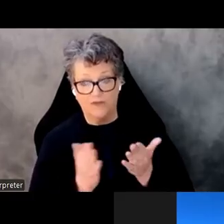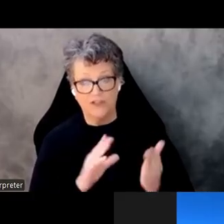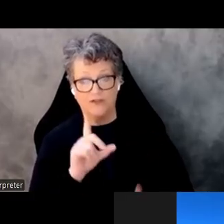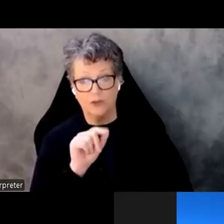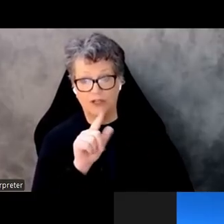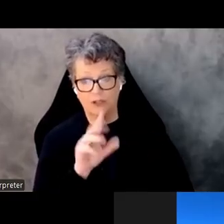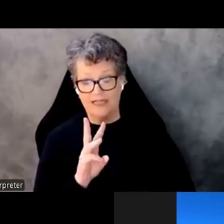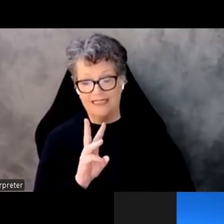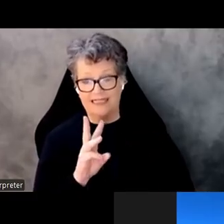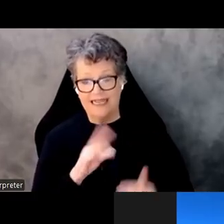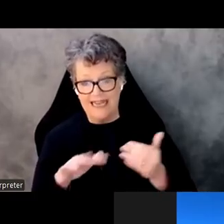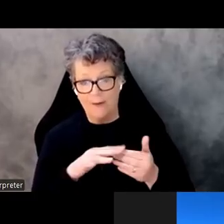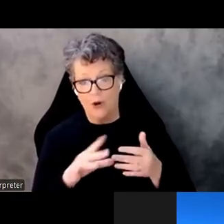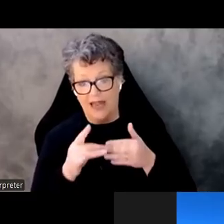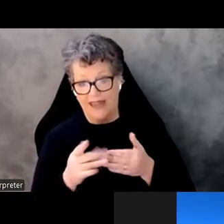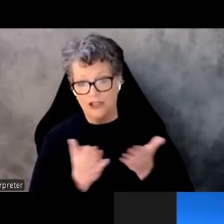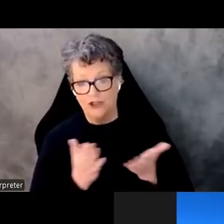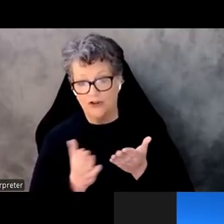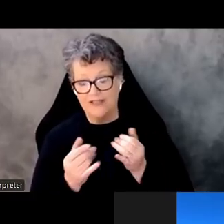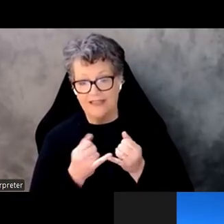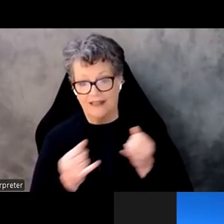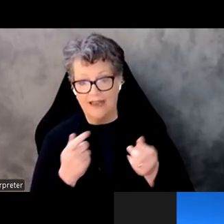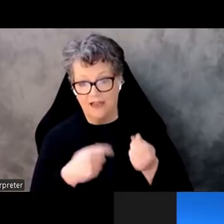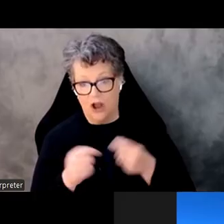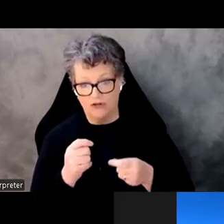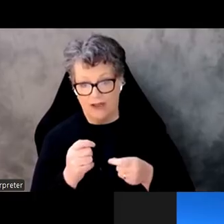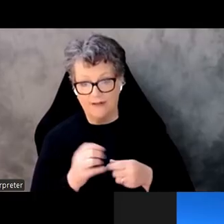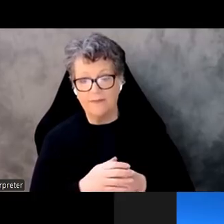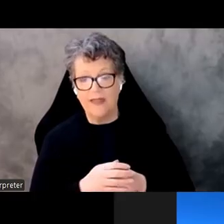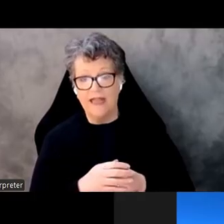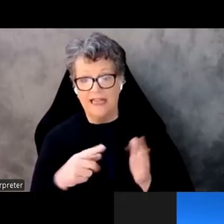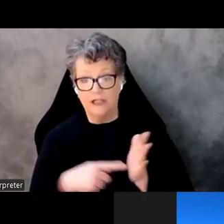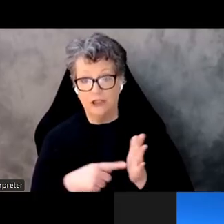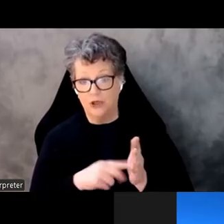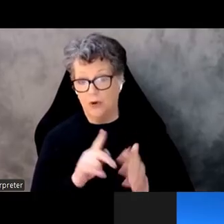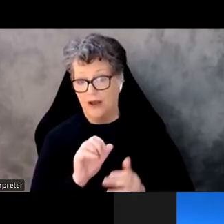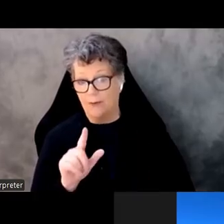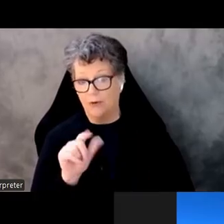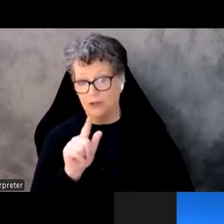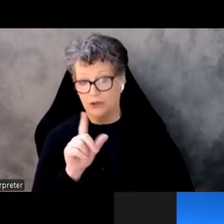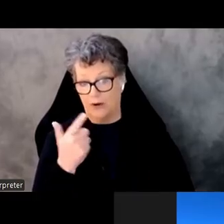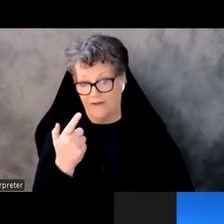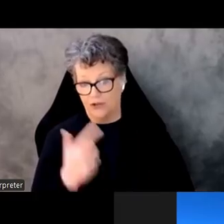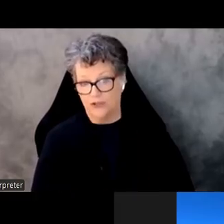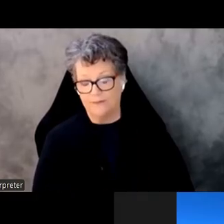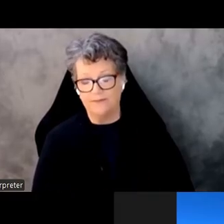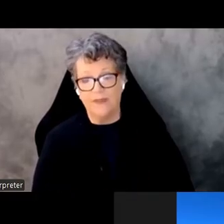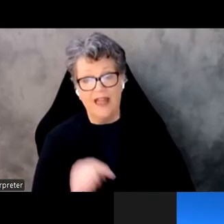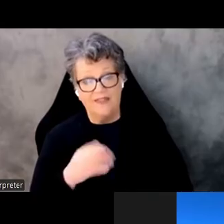2026 neighborhood lead service line replacement, Contract A. The bids are due on April 21st.